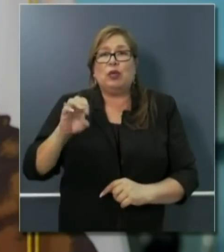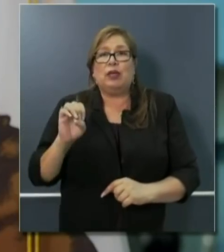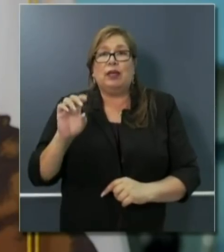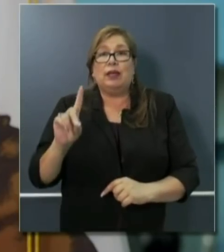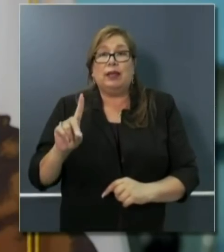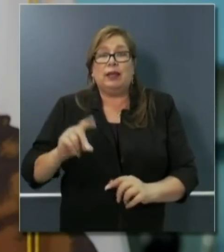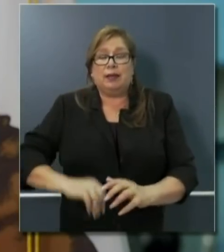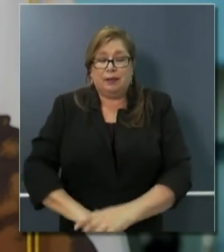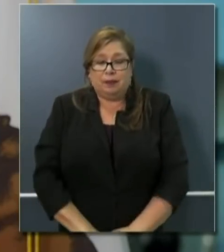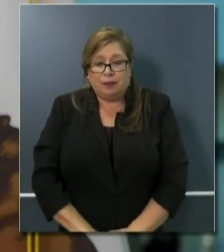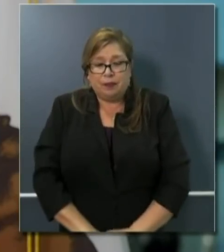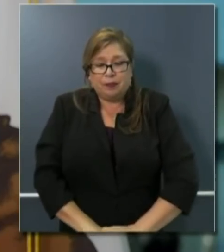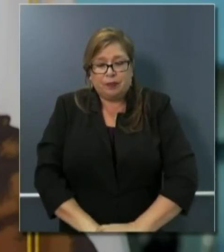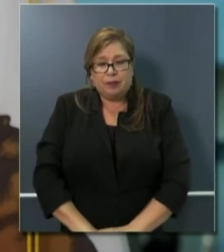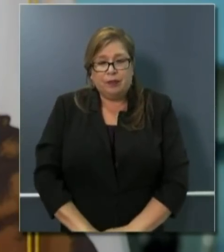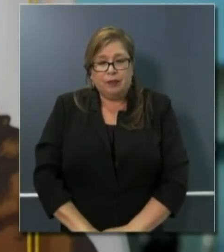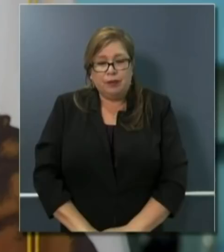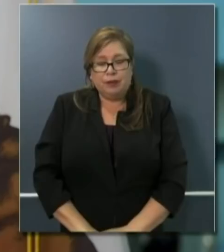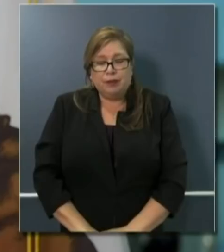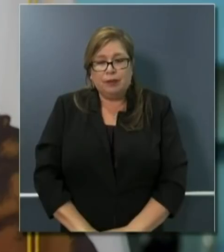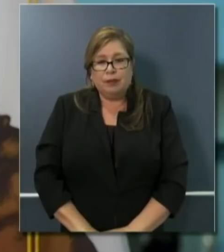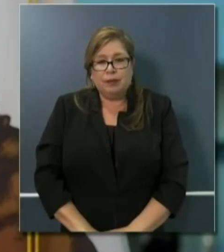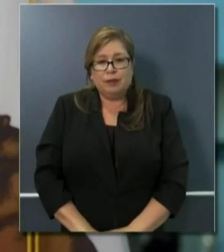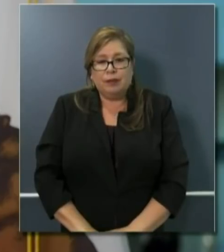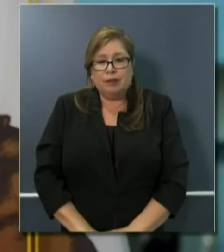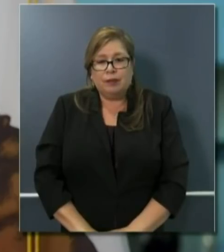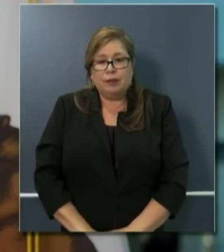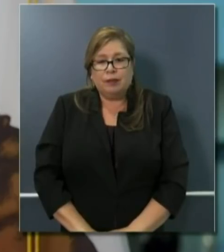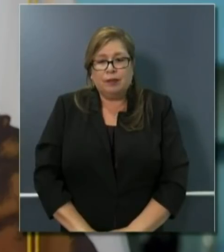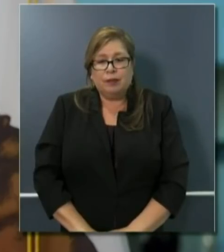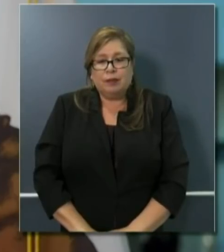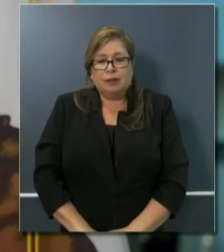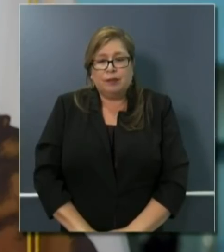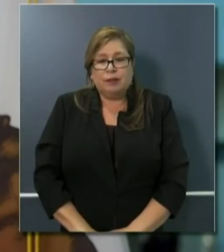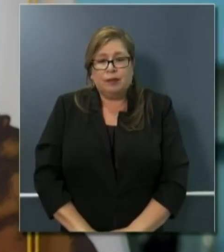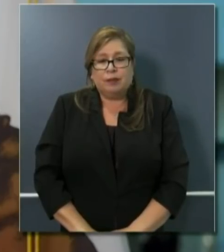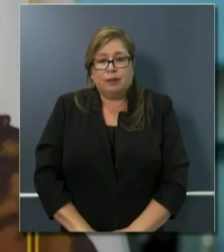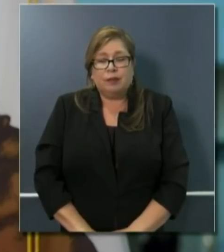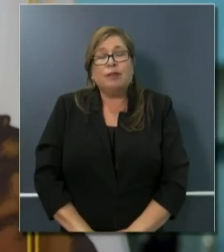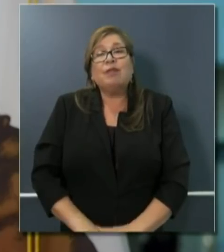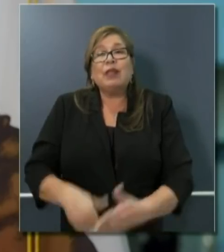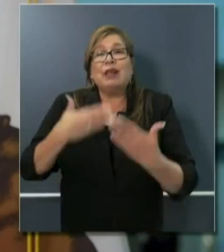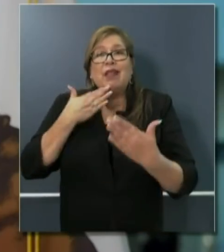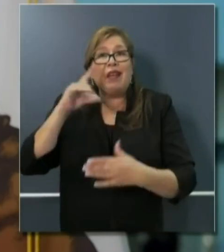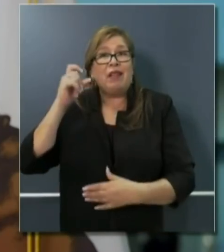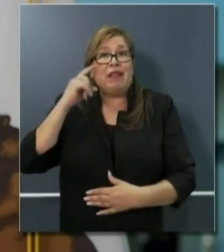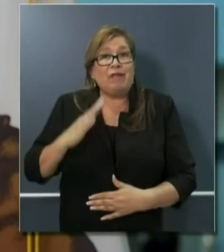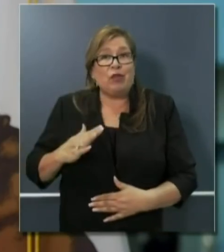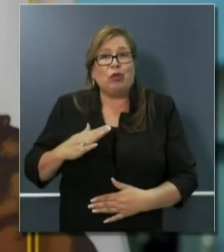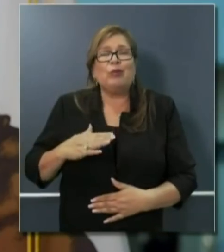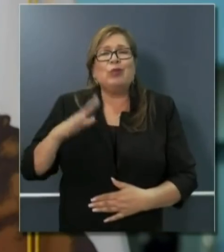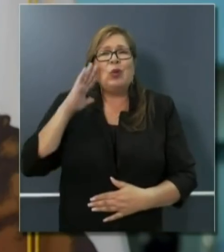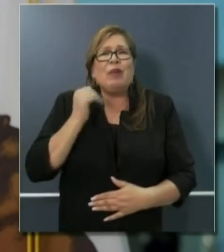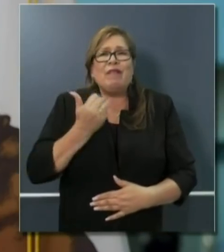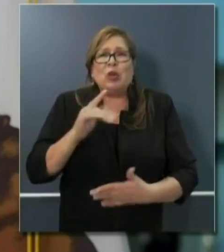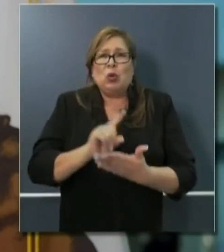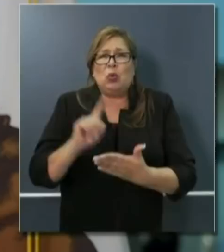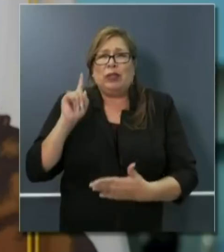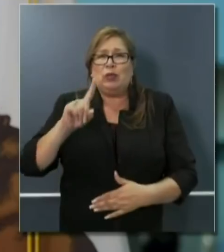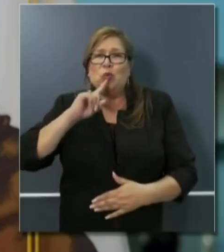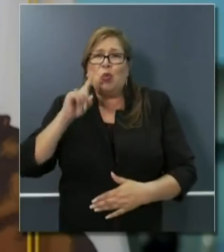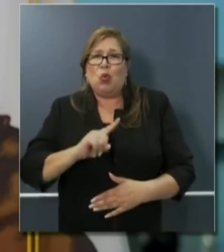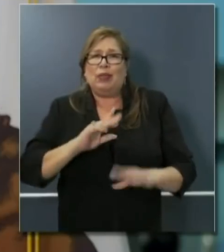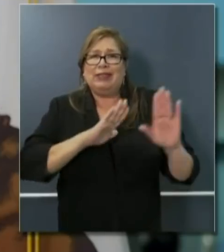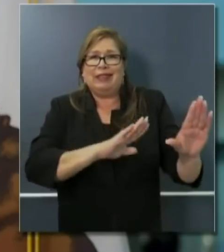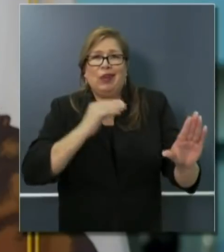Thanks, Governor. It's been a couple of weeks since your statewide social distancing order went into effect now, and it seems to be working. But, you know, as a parent,